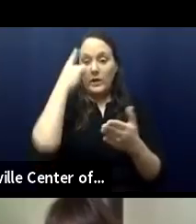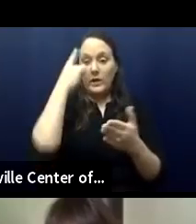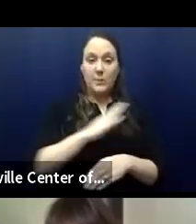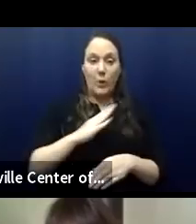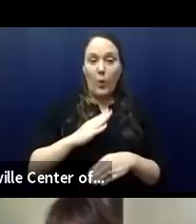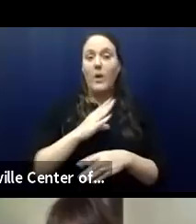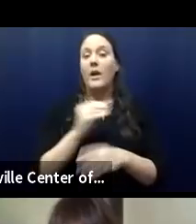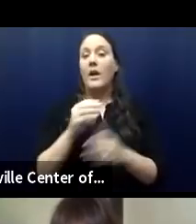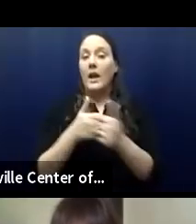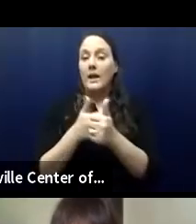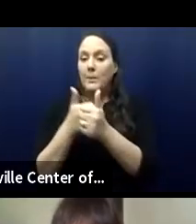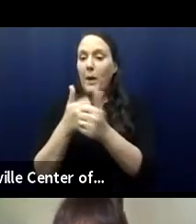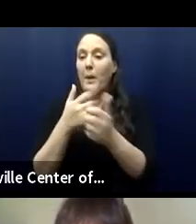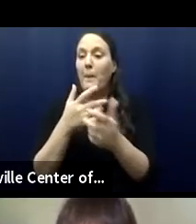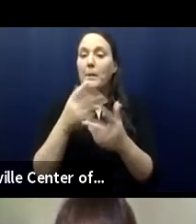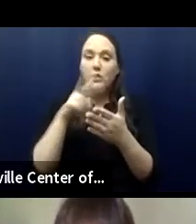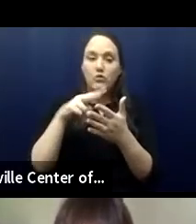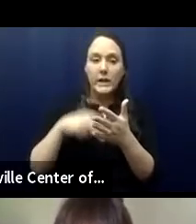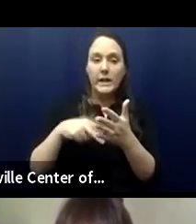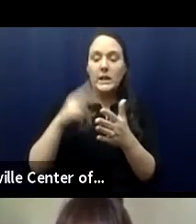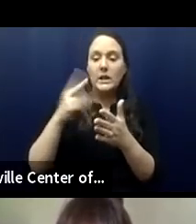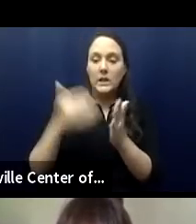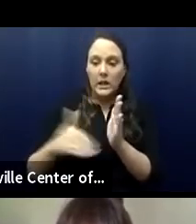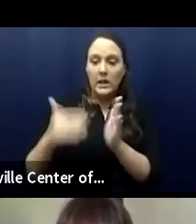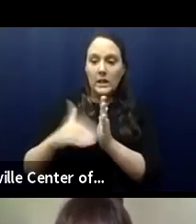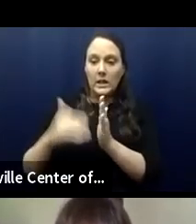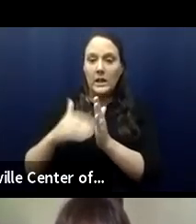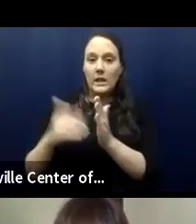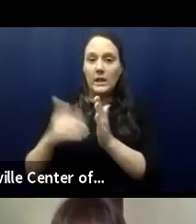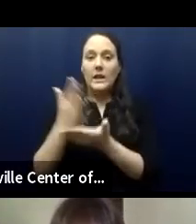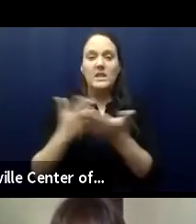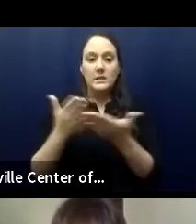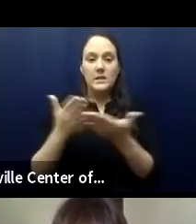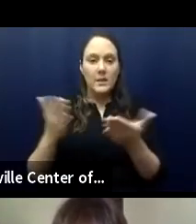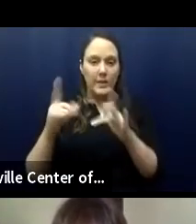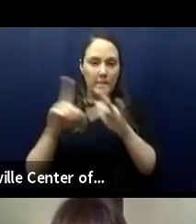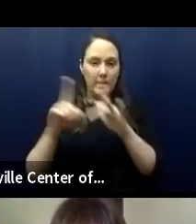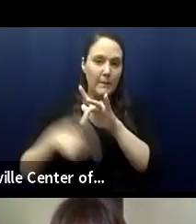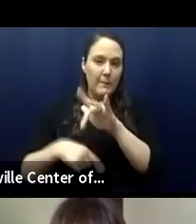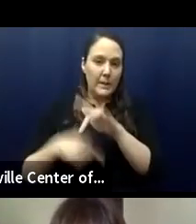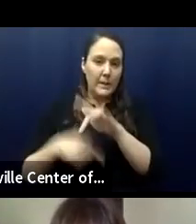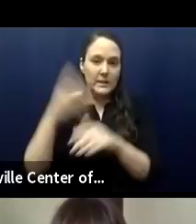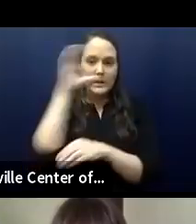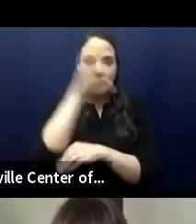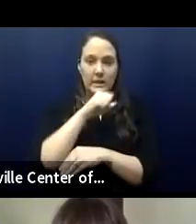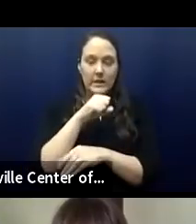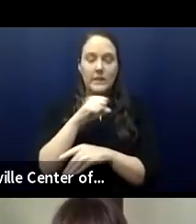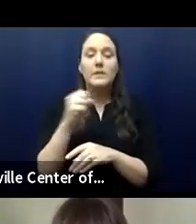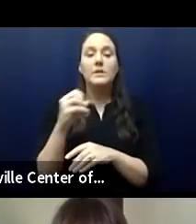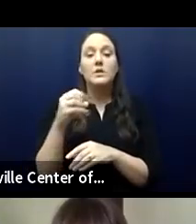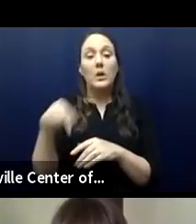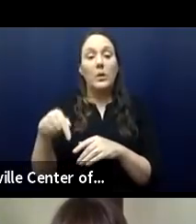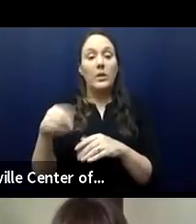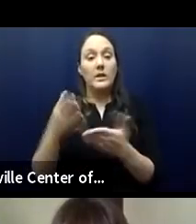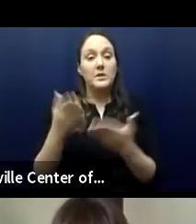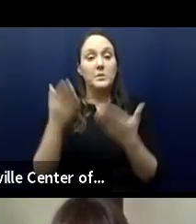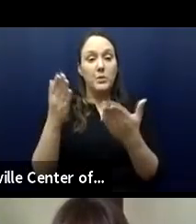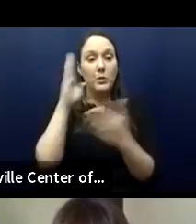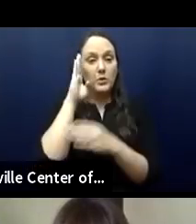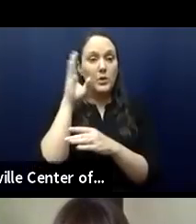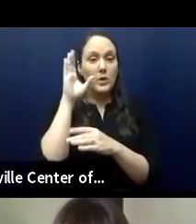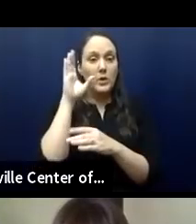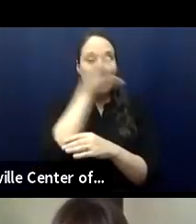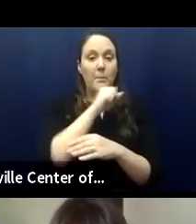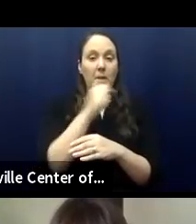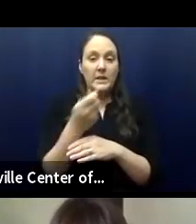all of it and read it over and over, and things are missed. So, we missed out in this proposal that'll be there when